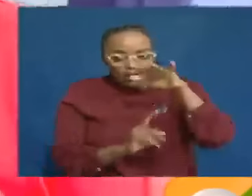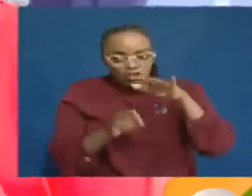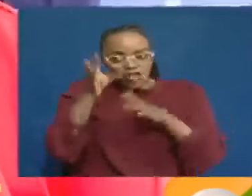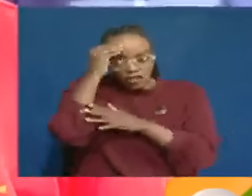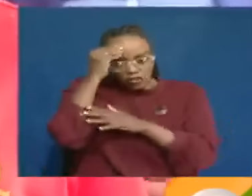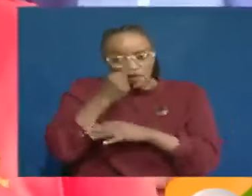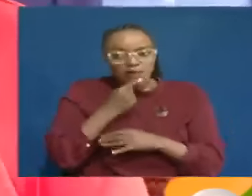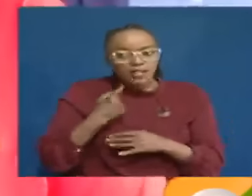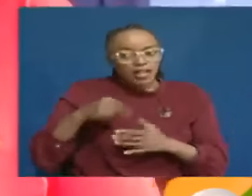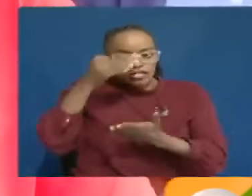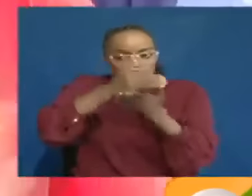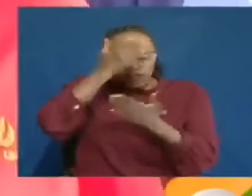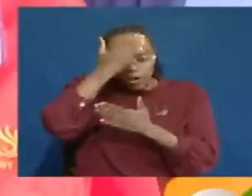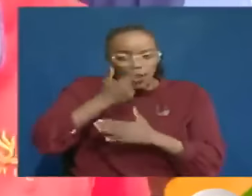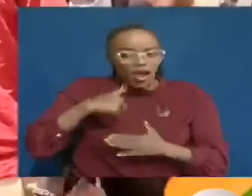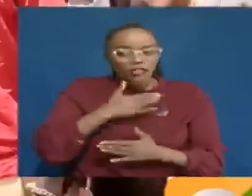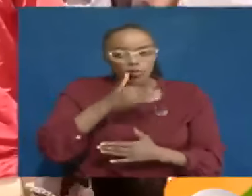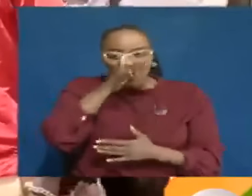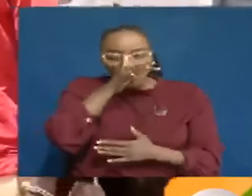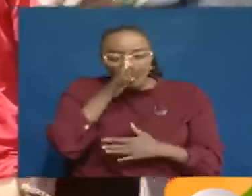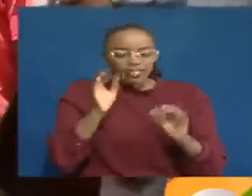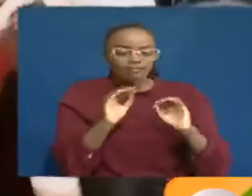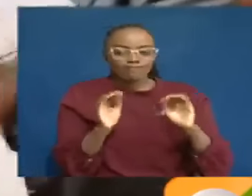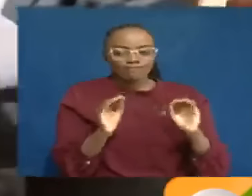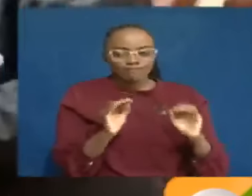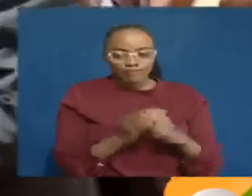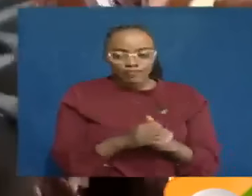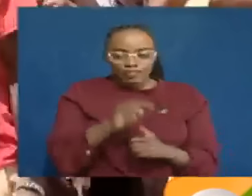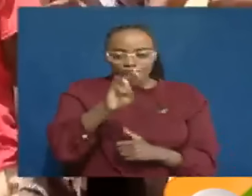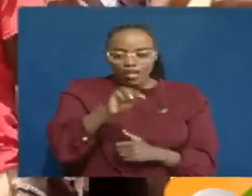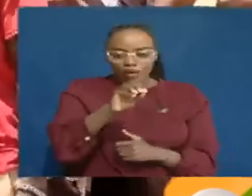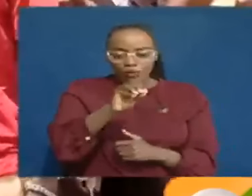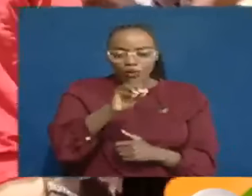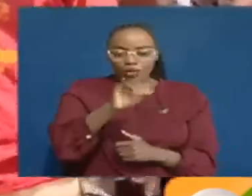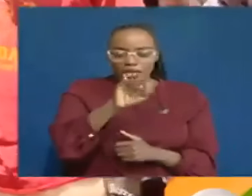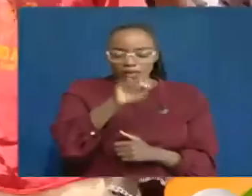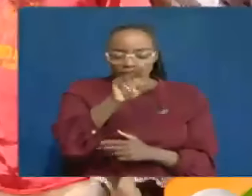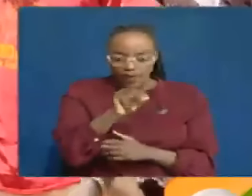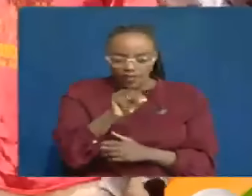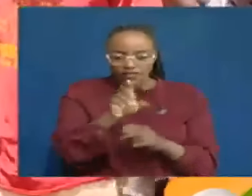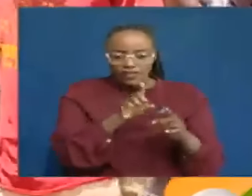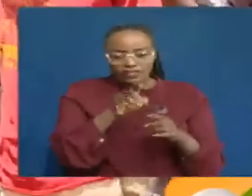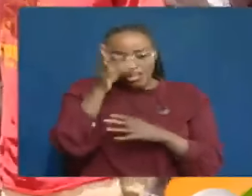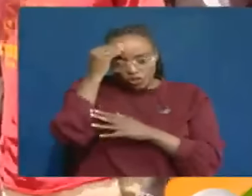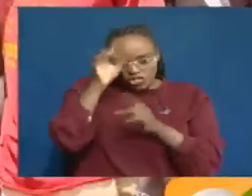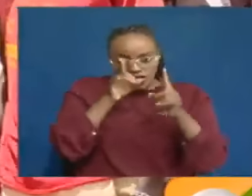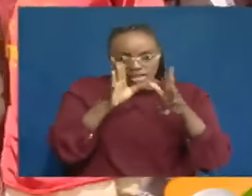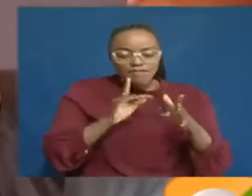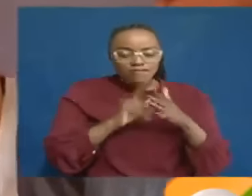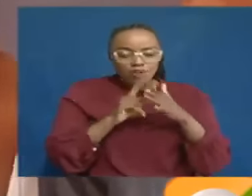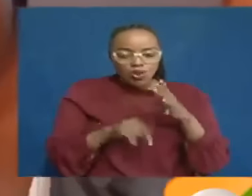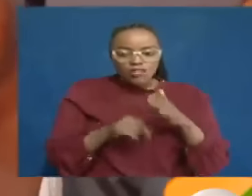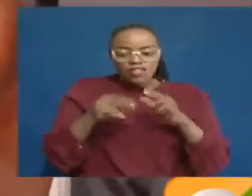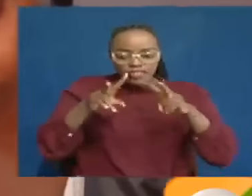please tell us the truth because sisi hatutaki uongo. Mwiben Deputy County Commissioner Duncan Okwach revealed that